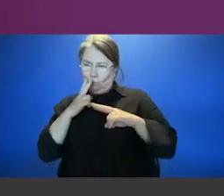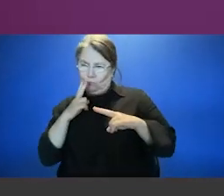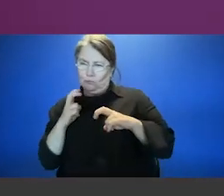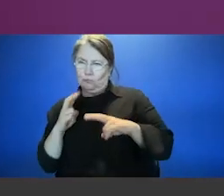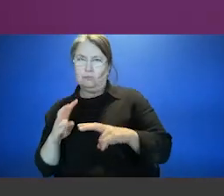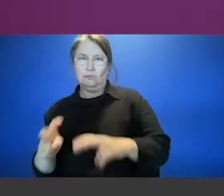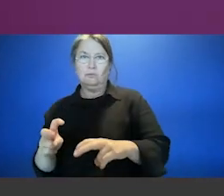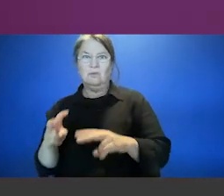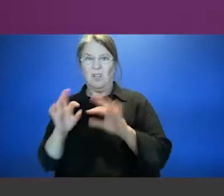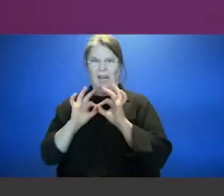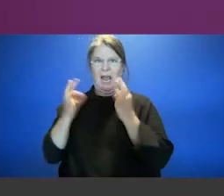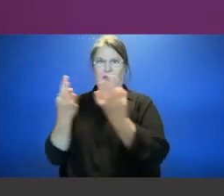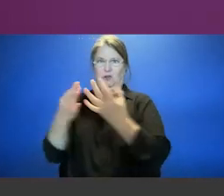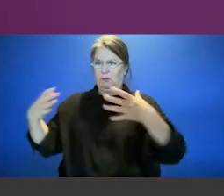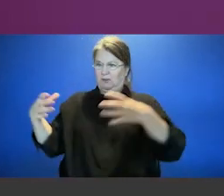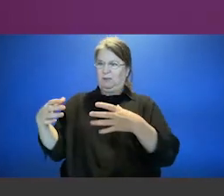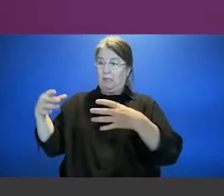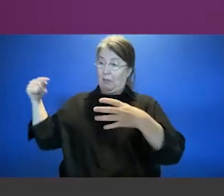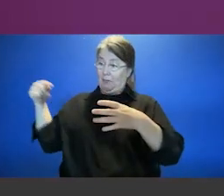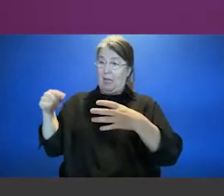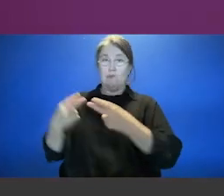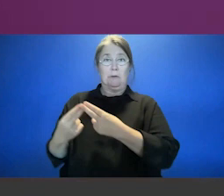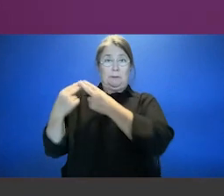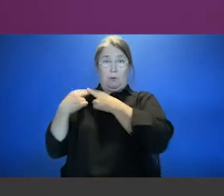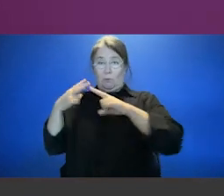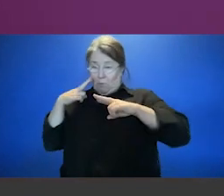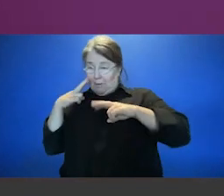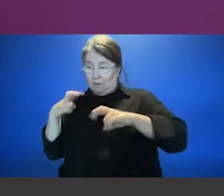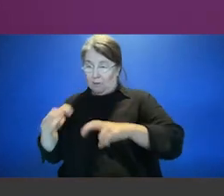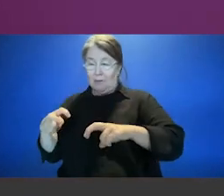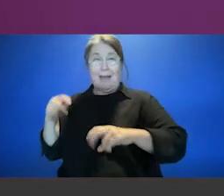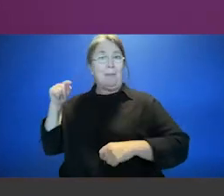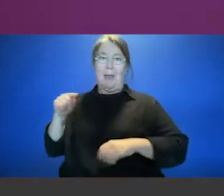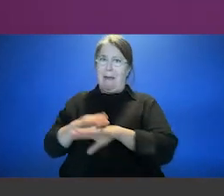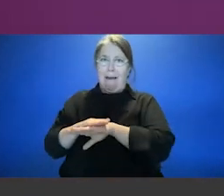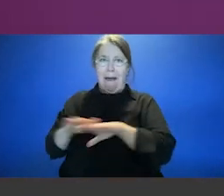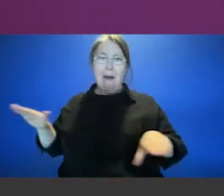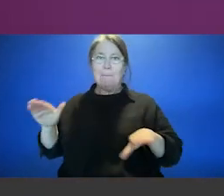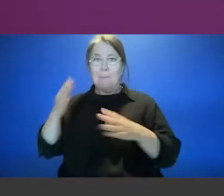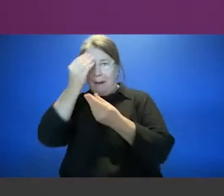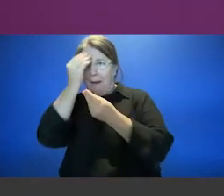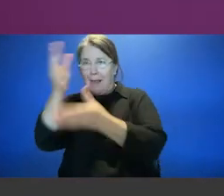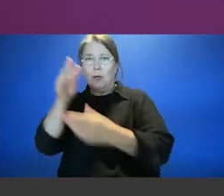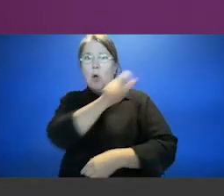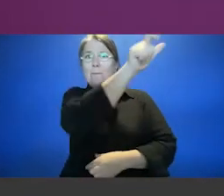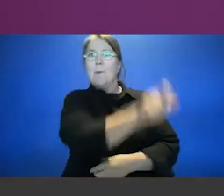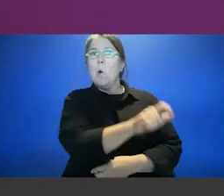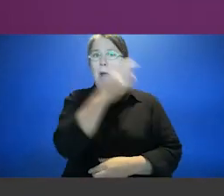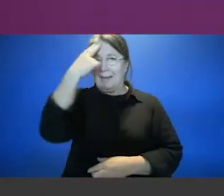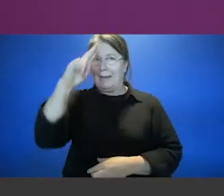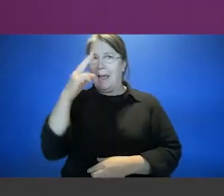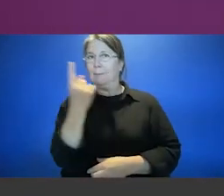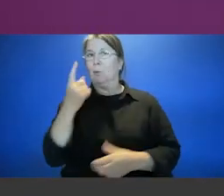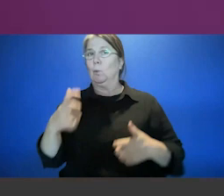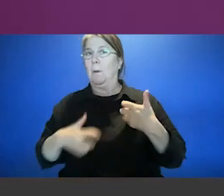investigates a public interest complaint, there are restrictions on disclosing both the content and the identity of the person who made that. So